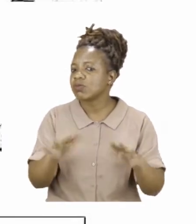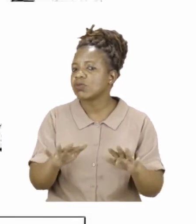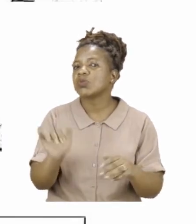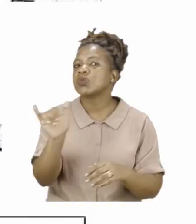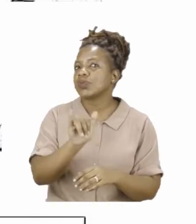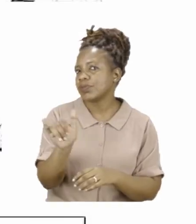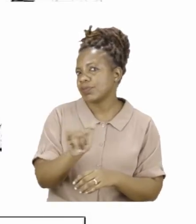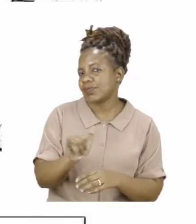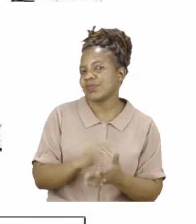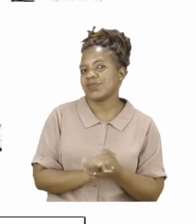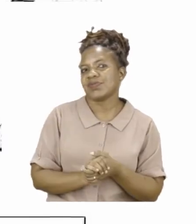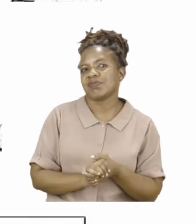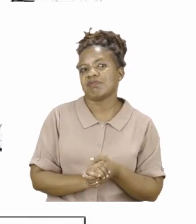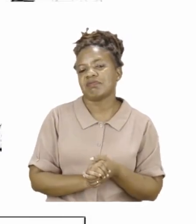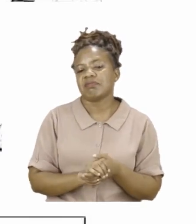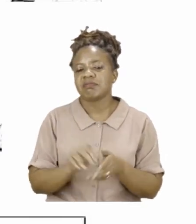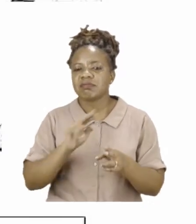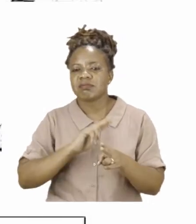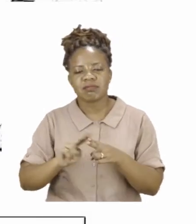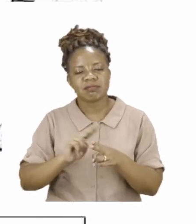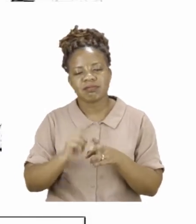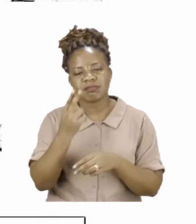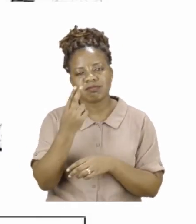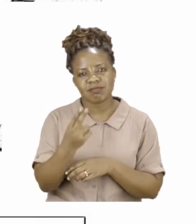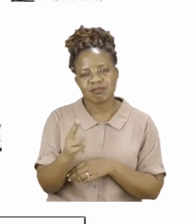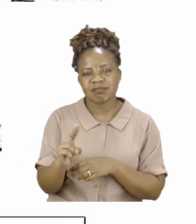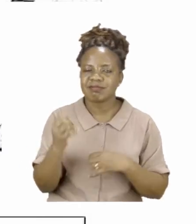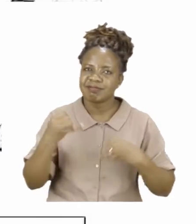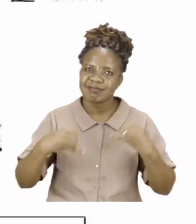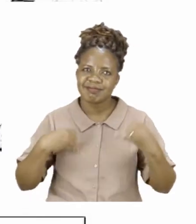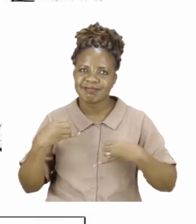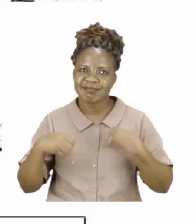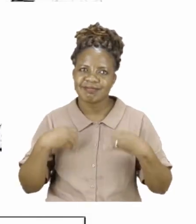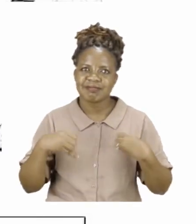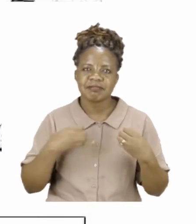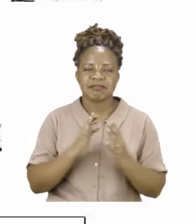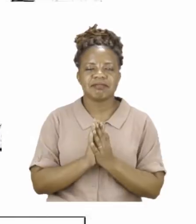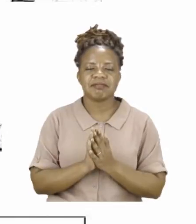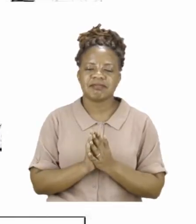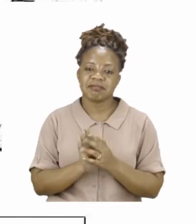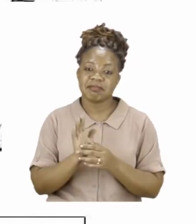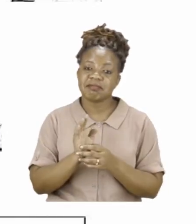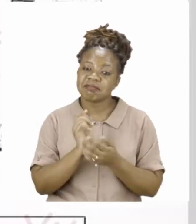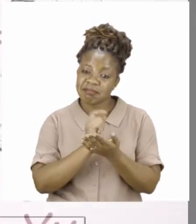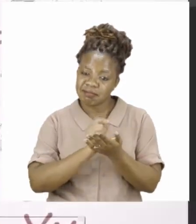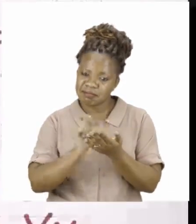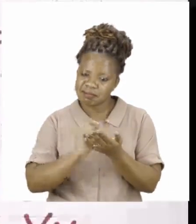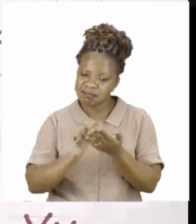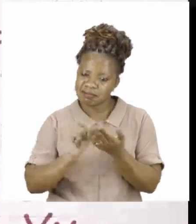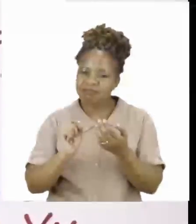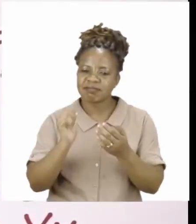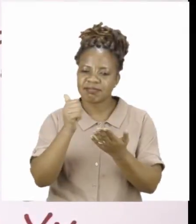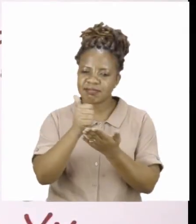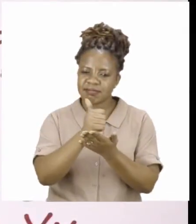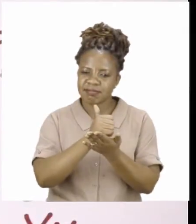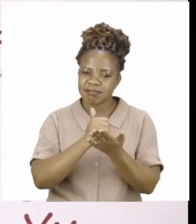Take your time, have fun, and be careful with your spellings as well. I will see you soon when